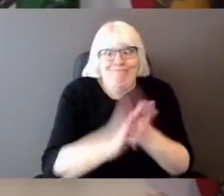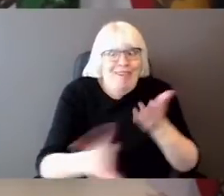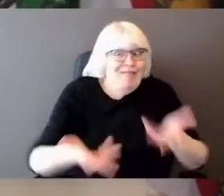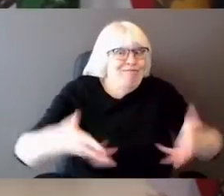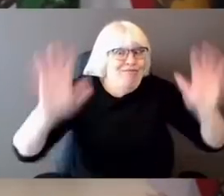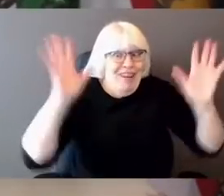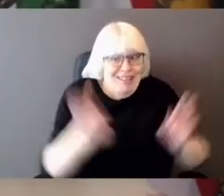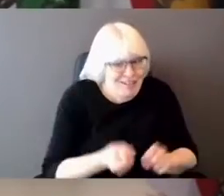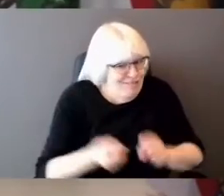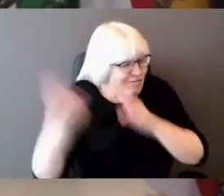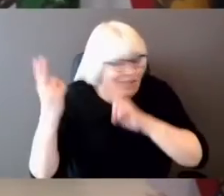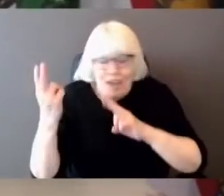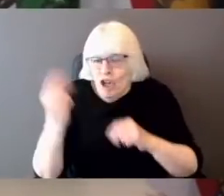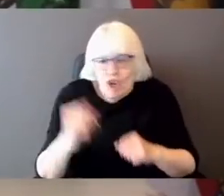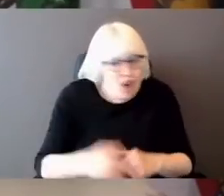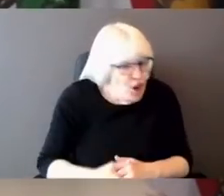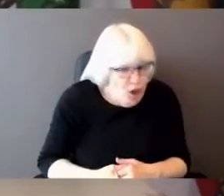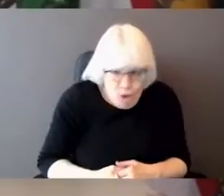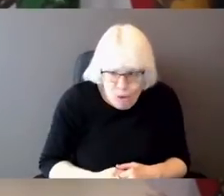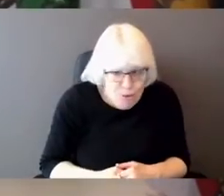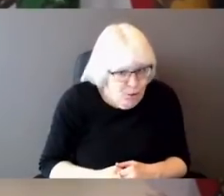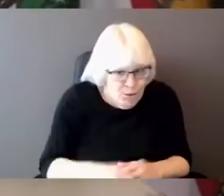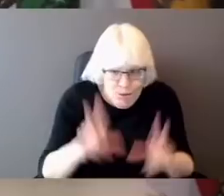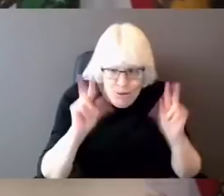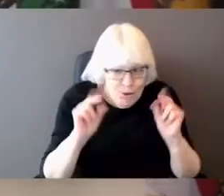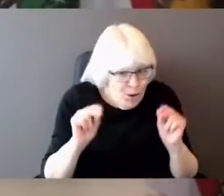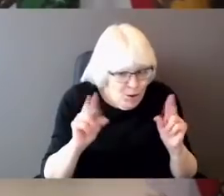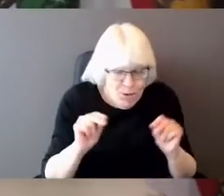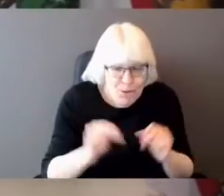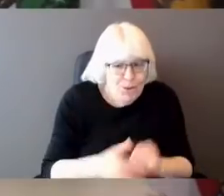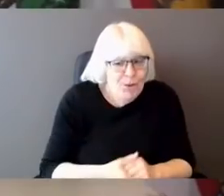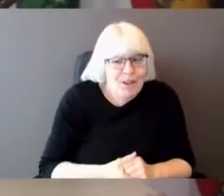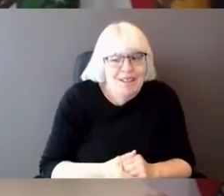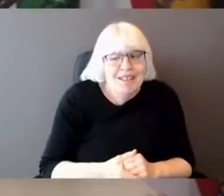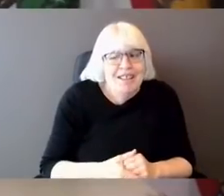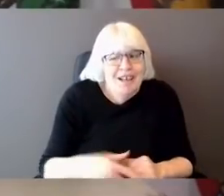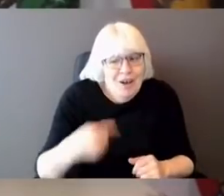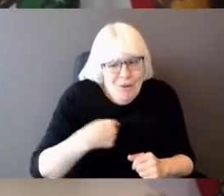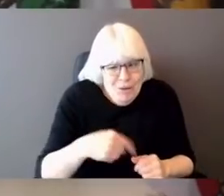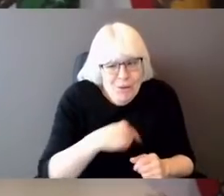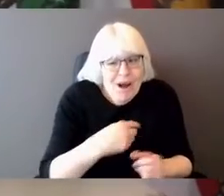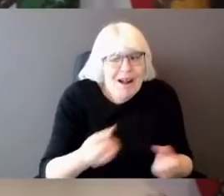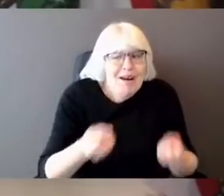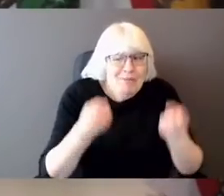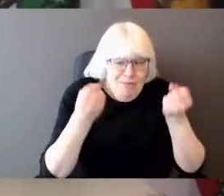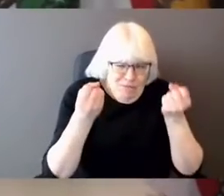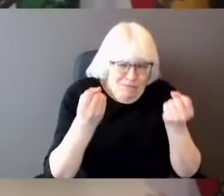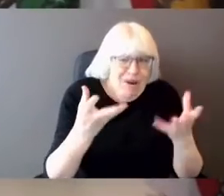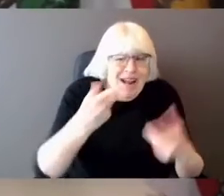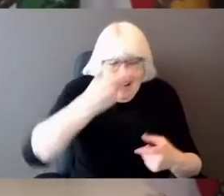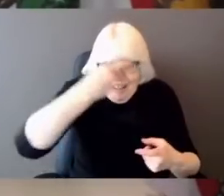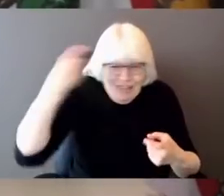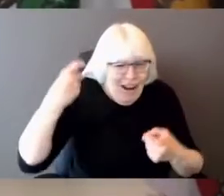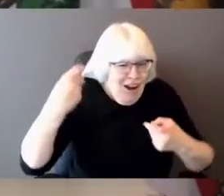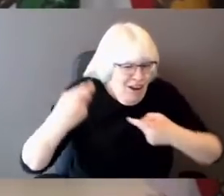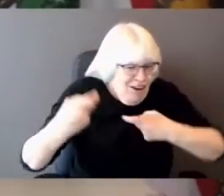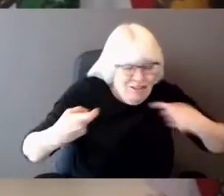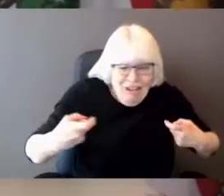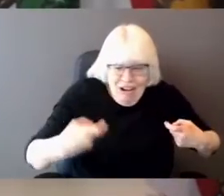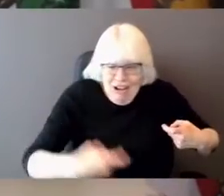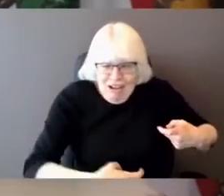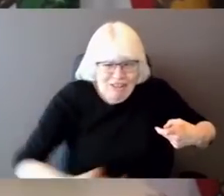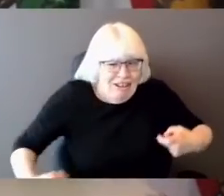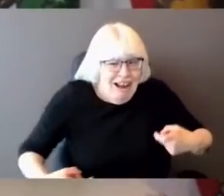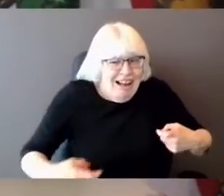as I say, that we have all some scars and some you can't see from this, and I think they're going to exist for a long time. But I really hope